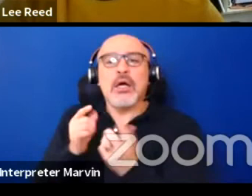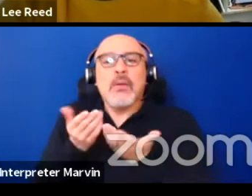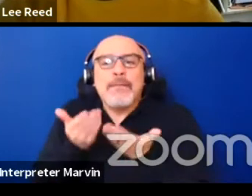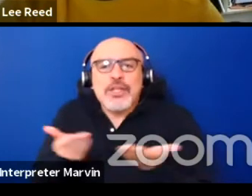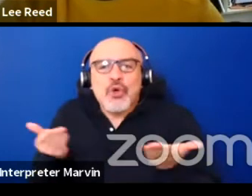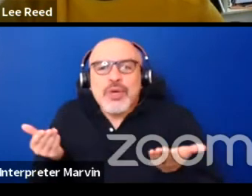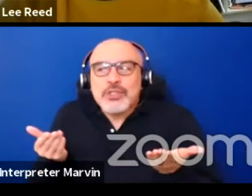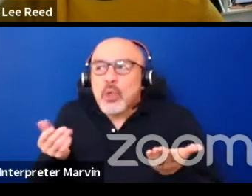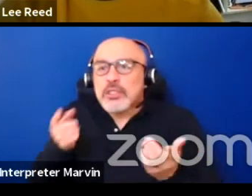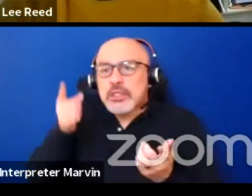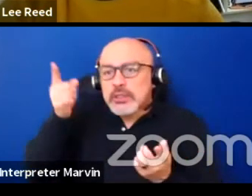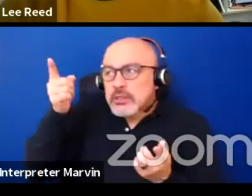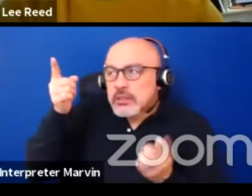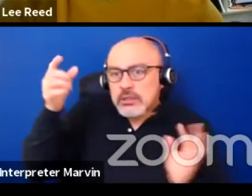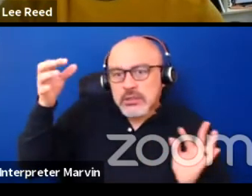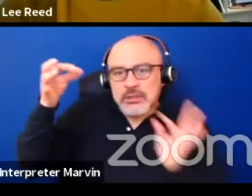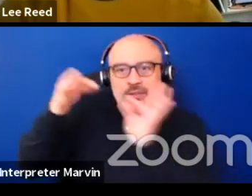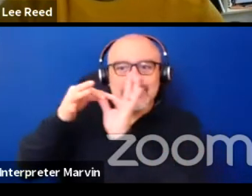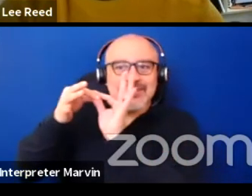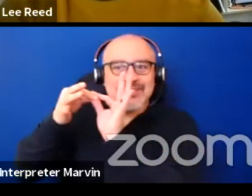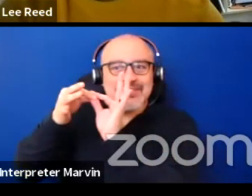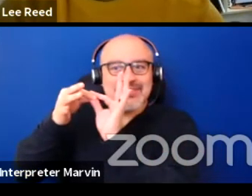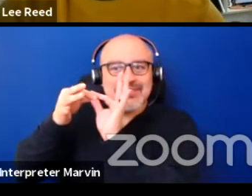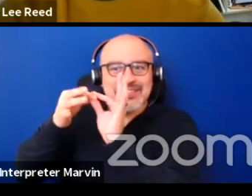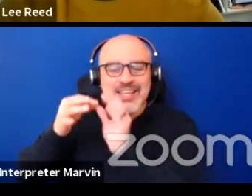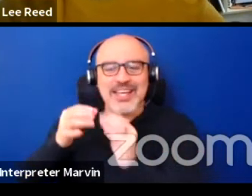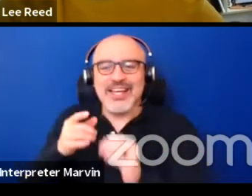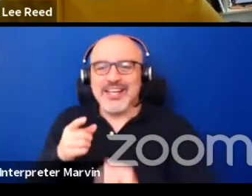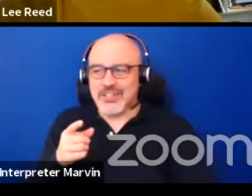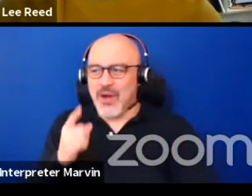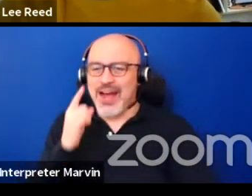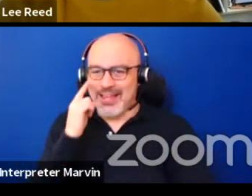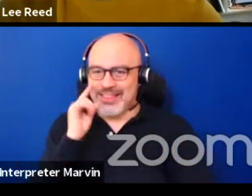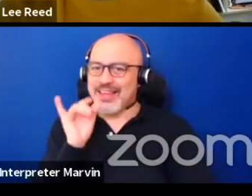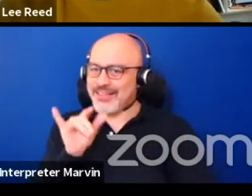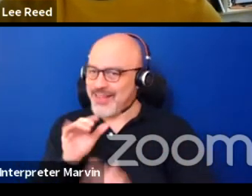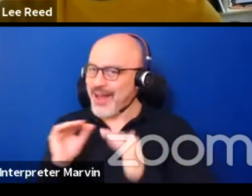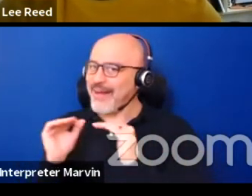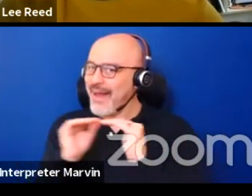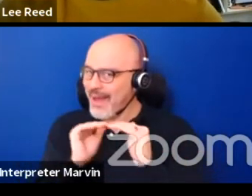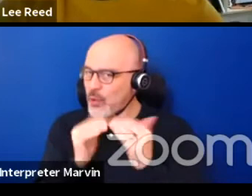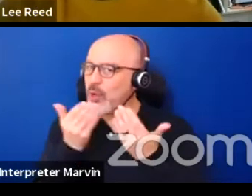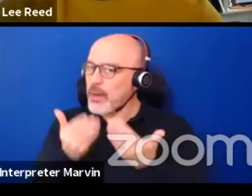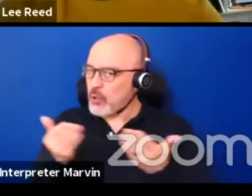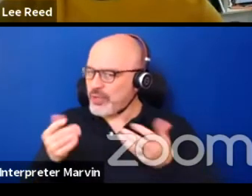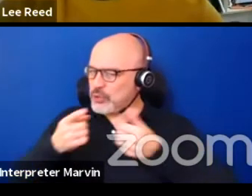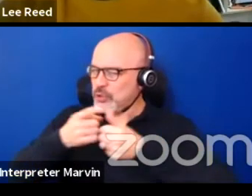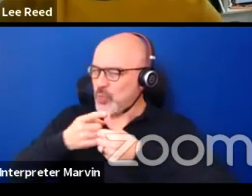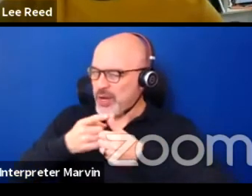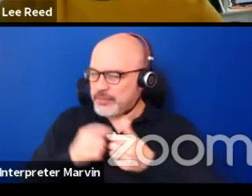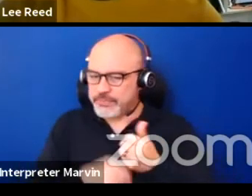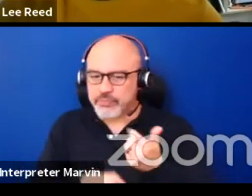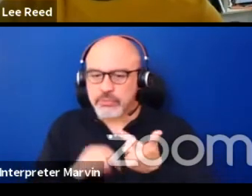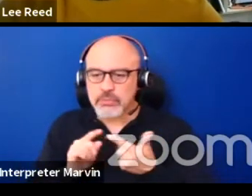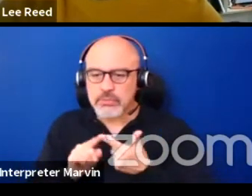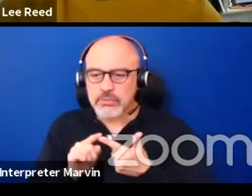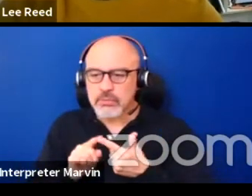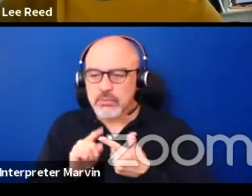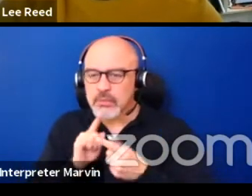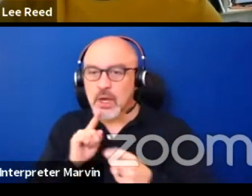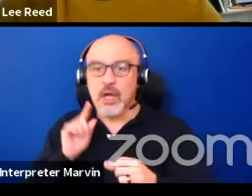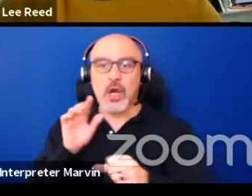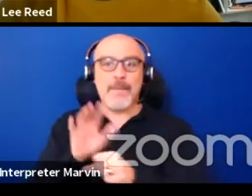the vision tangible. So I think that equitable resources is one. I think a commitment